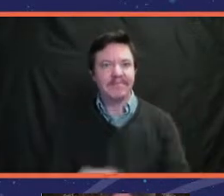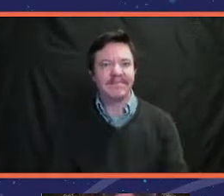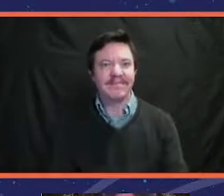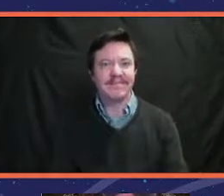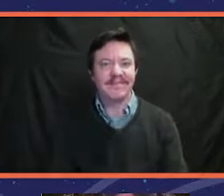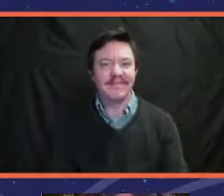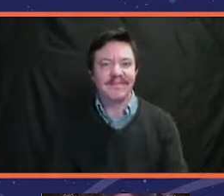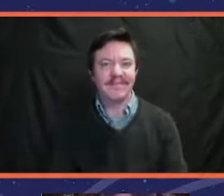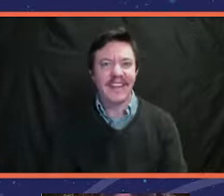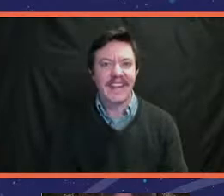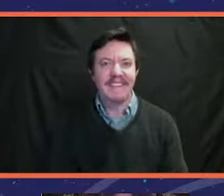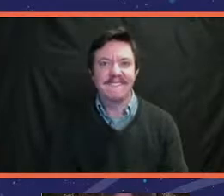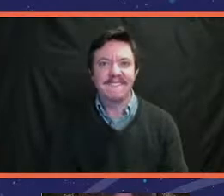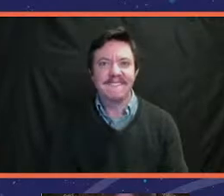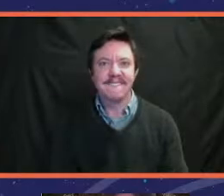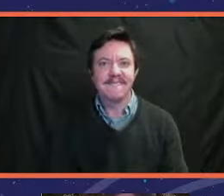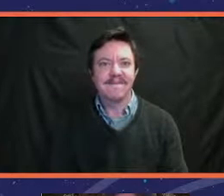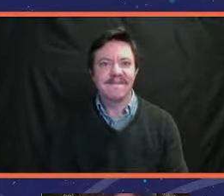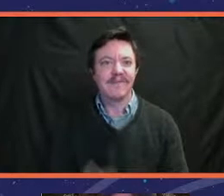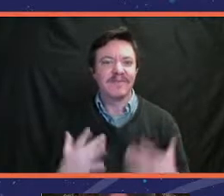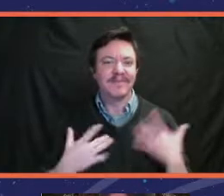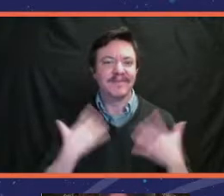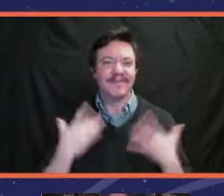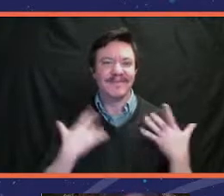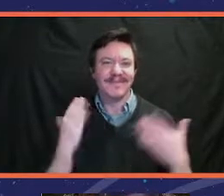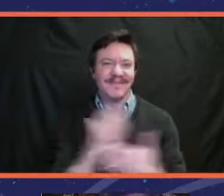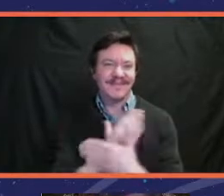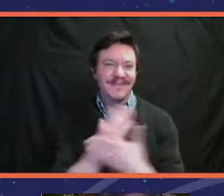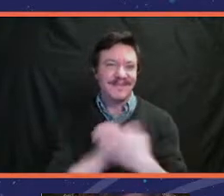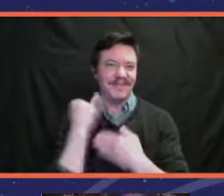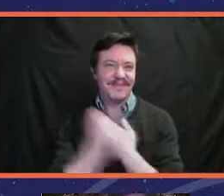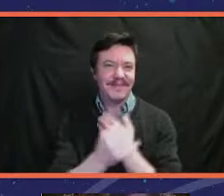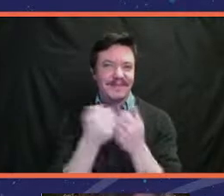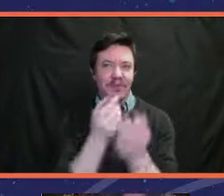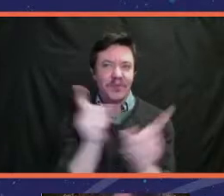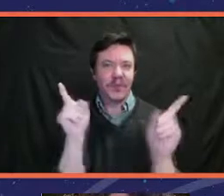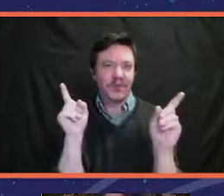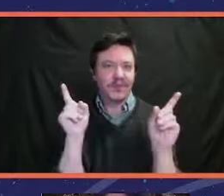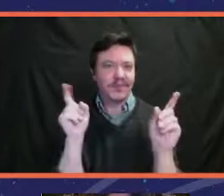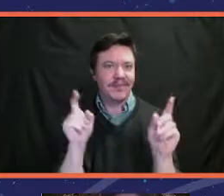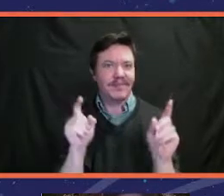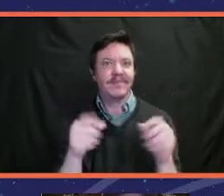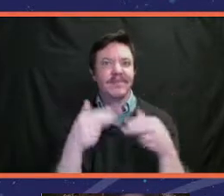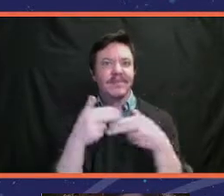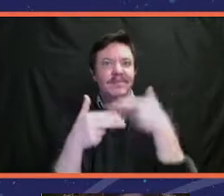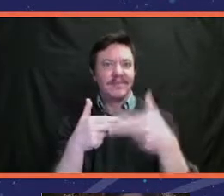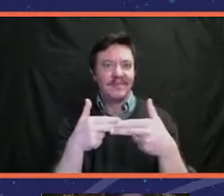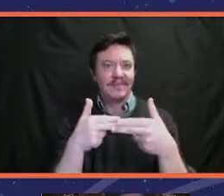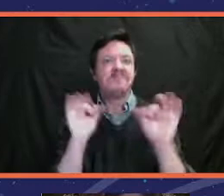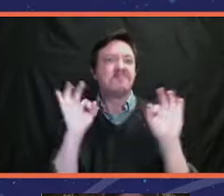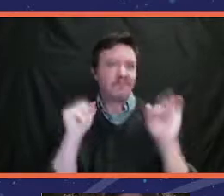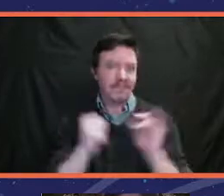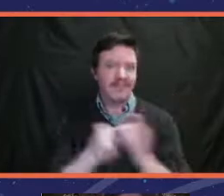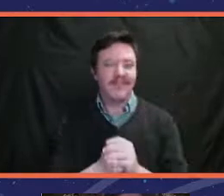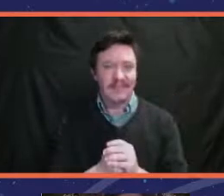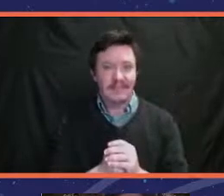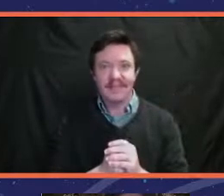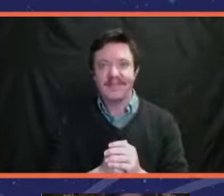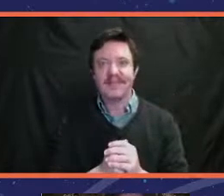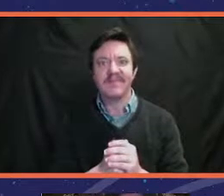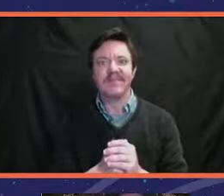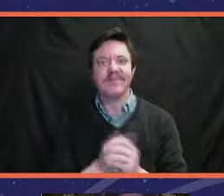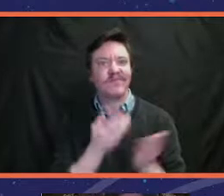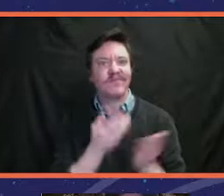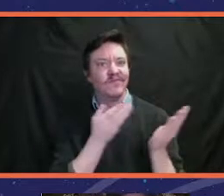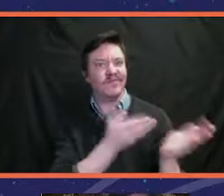We're so excited to be here to share this project with y'all. Next, oh yeah, okay. So yeah, this is a slide on our